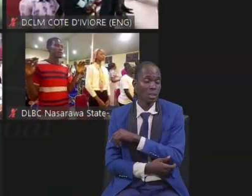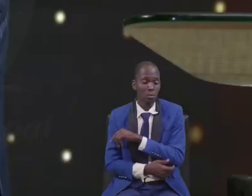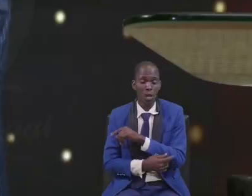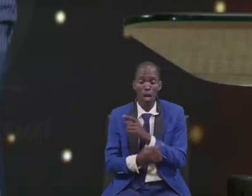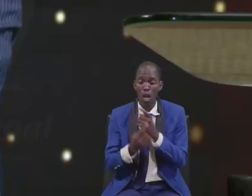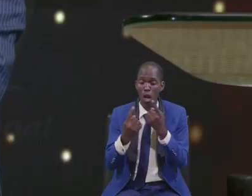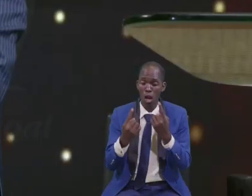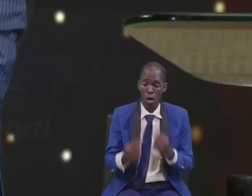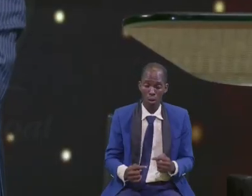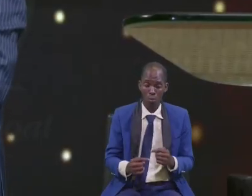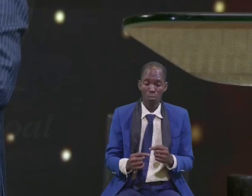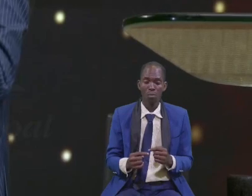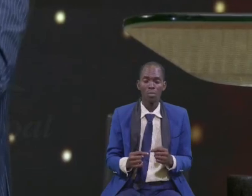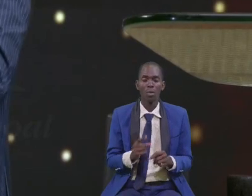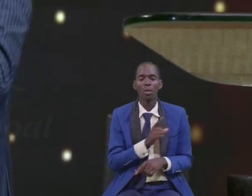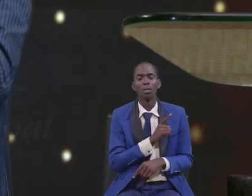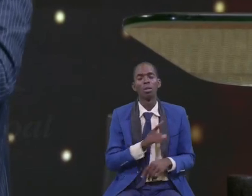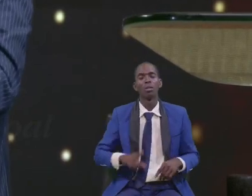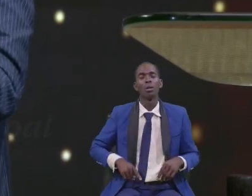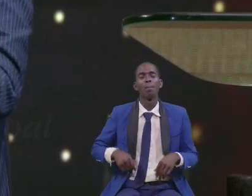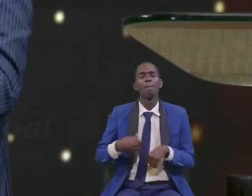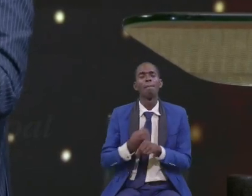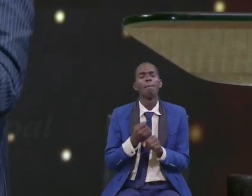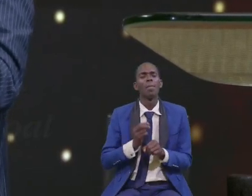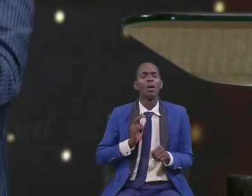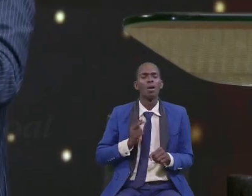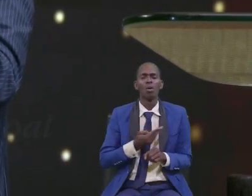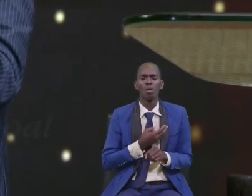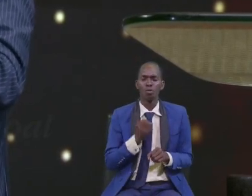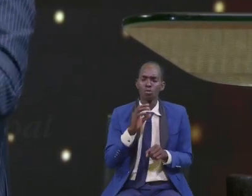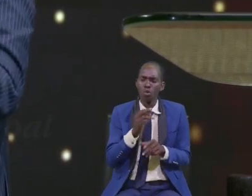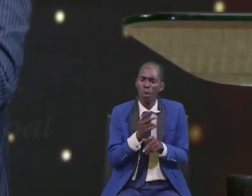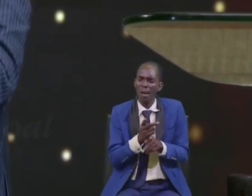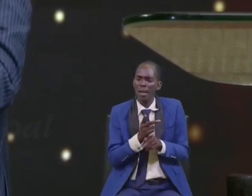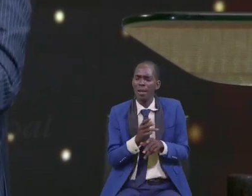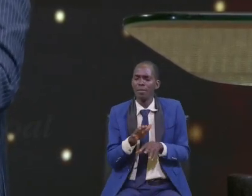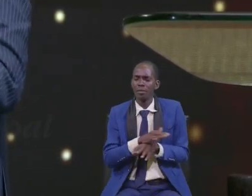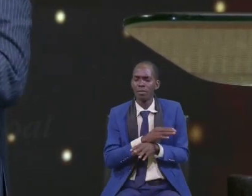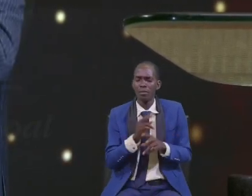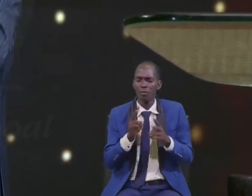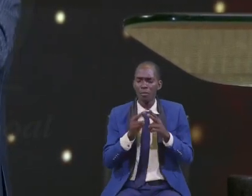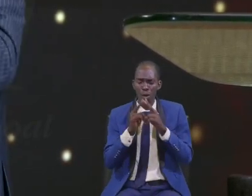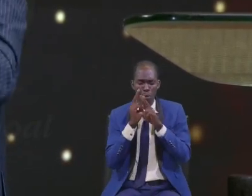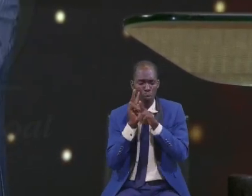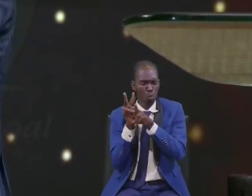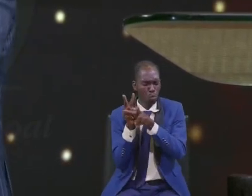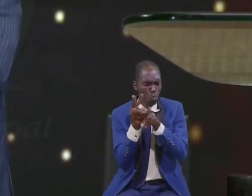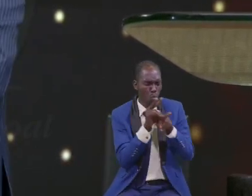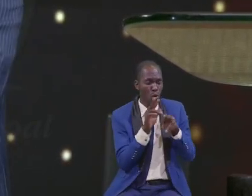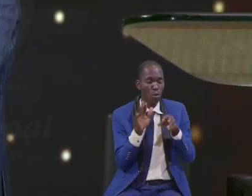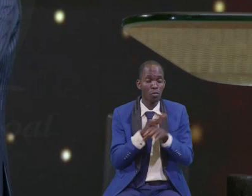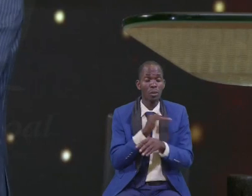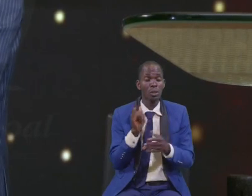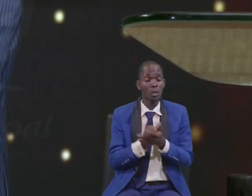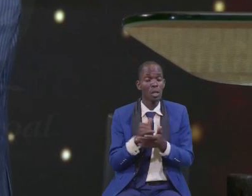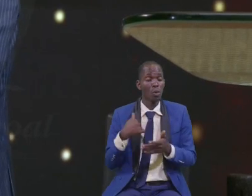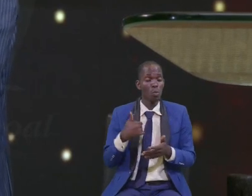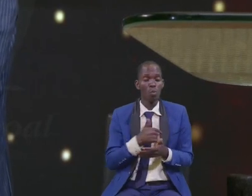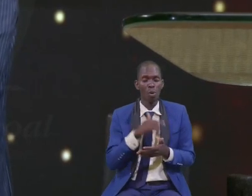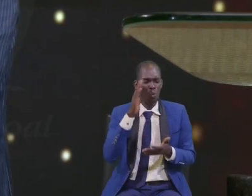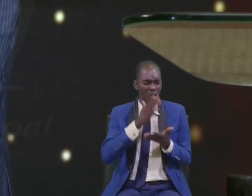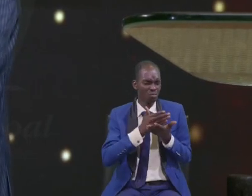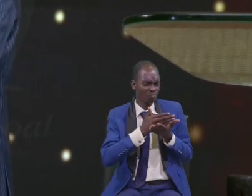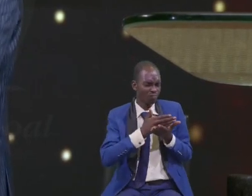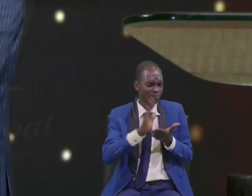come, Lord, make us so sober, so vigilant, that we resist steadfast in